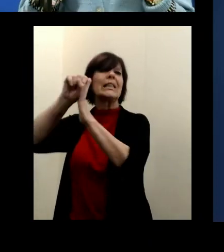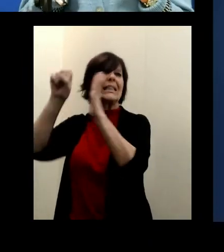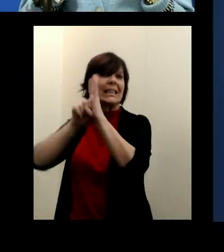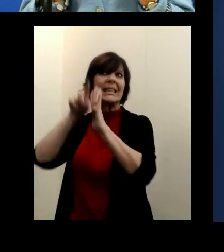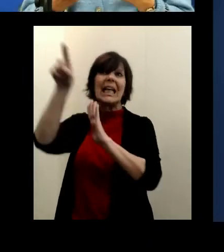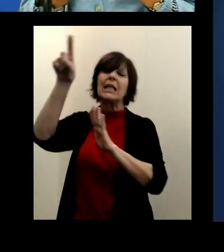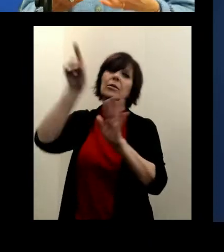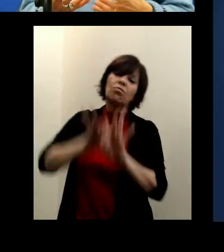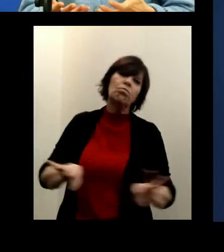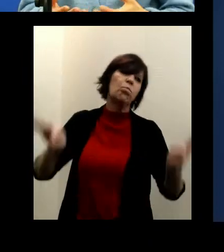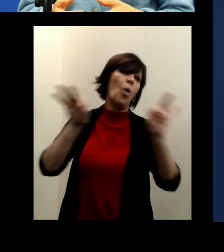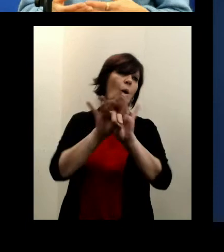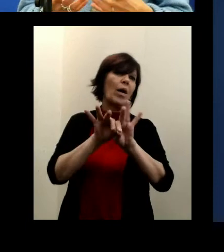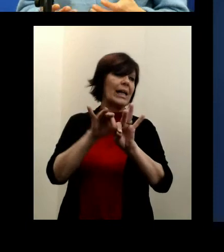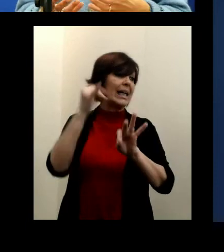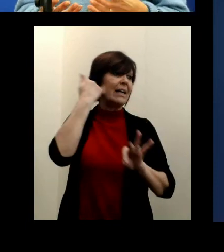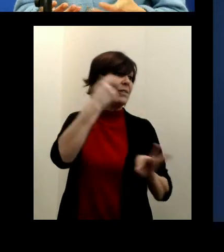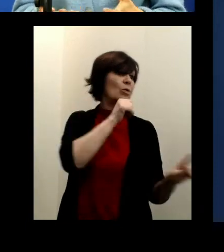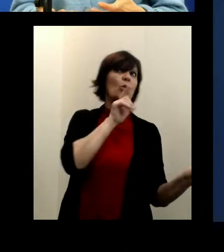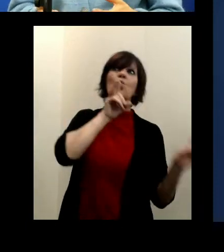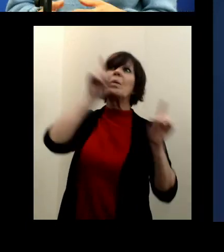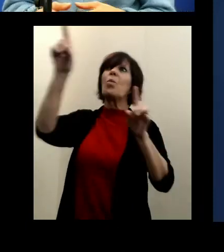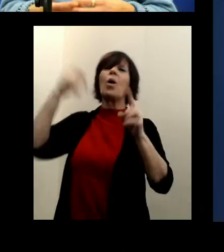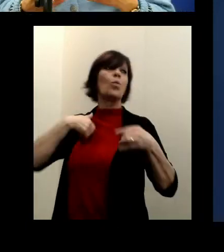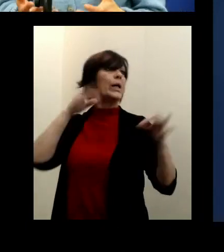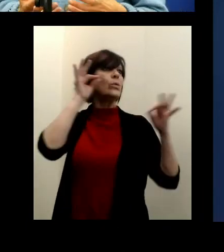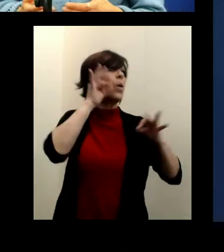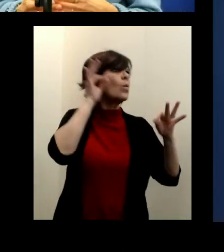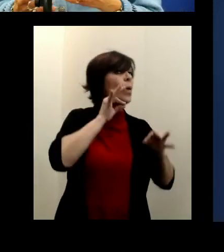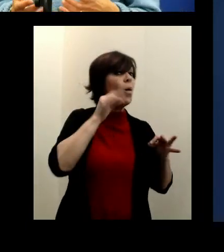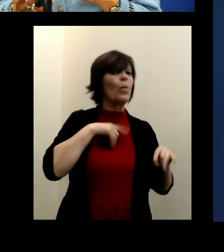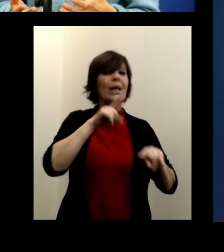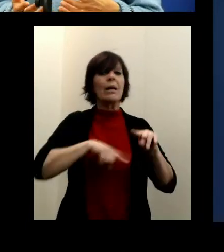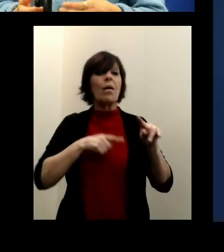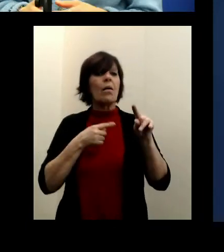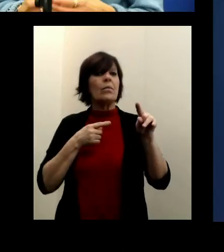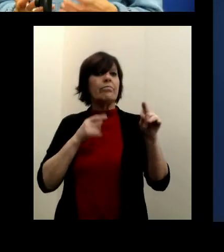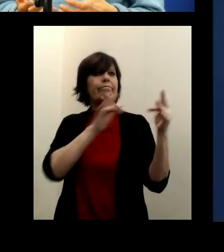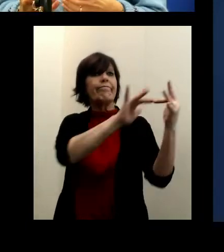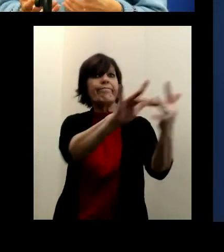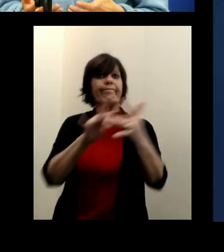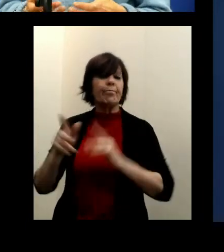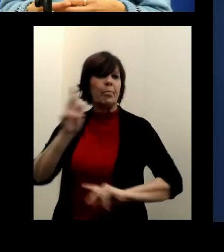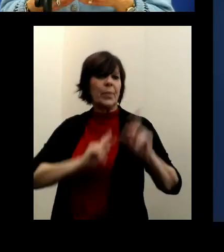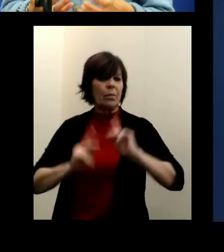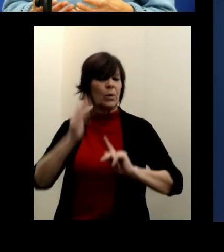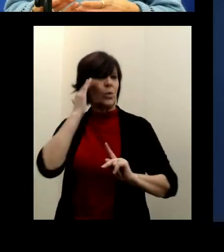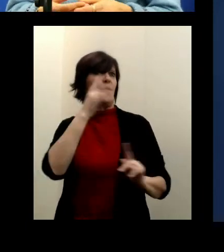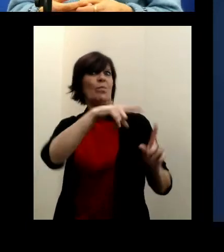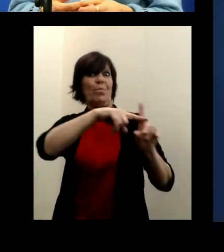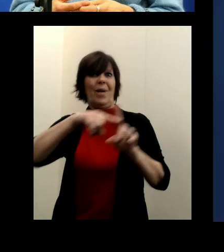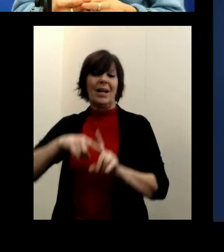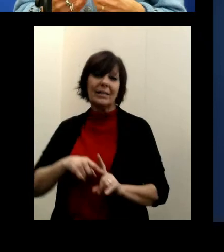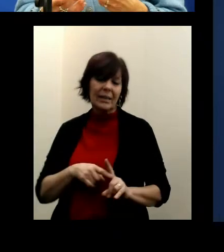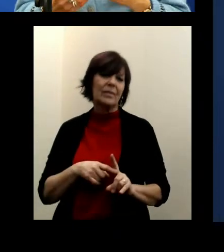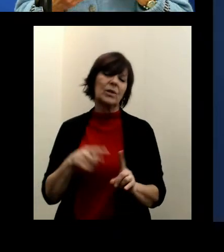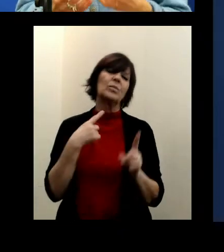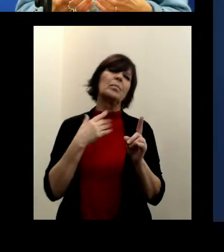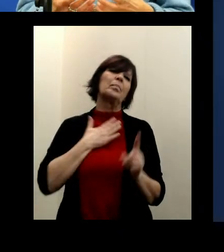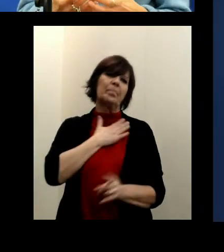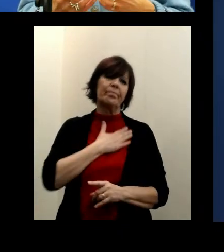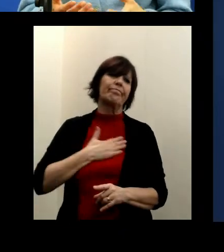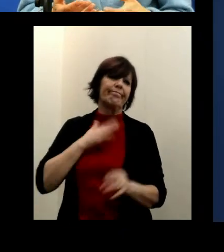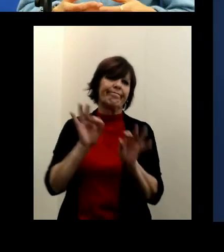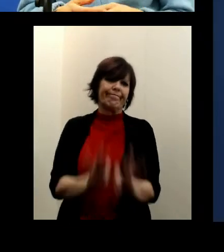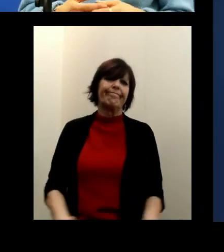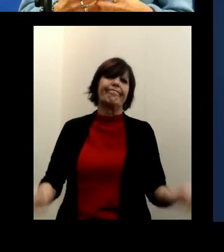system, and then we don't know about it, and we can't call people to notify them to ensure that they know that they're positive and put them in isolation, and then